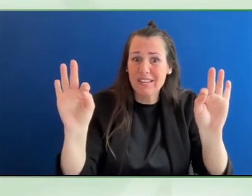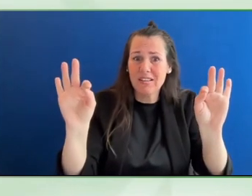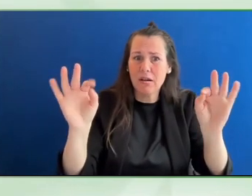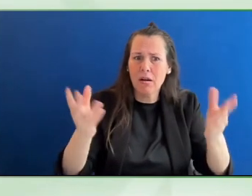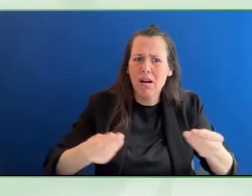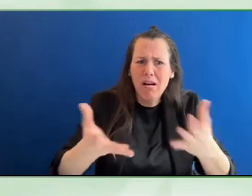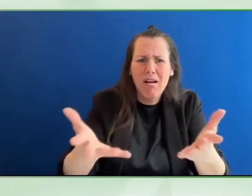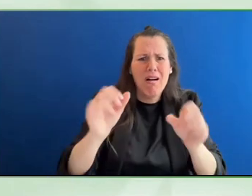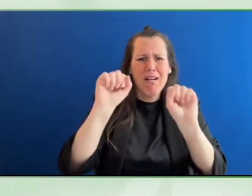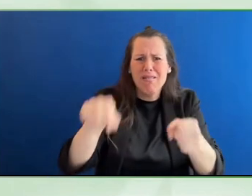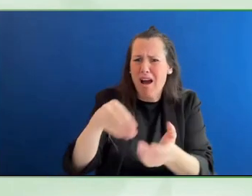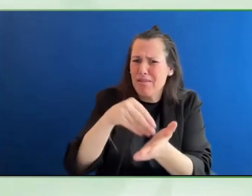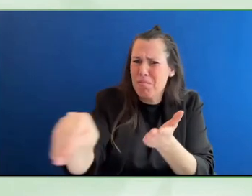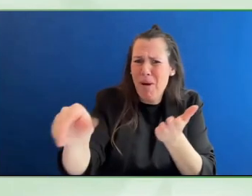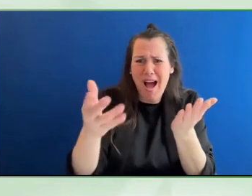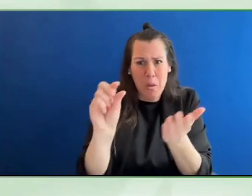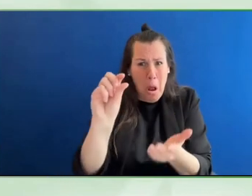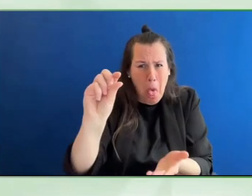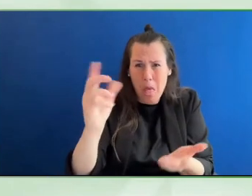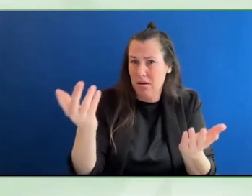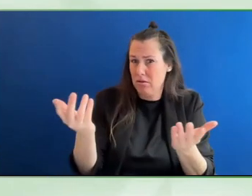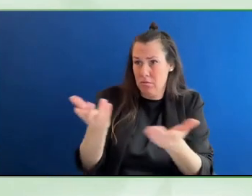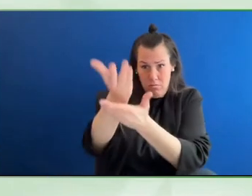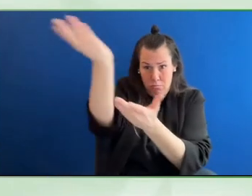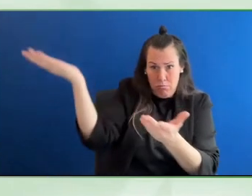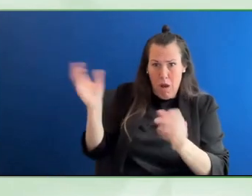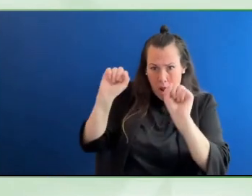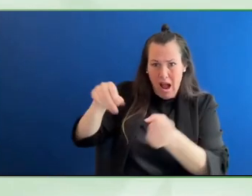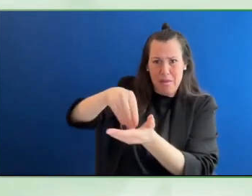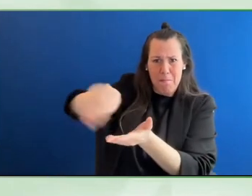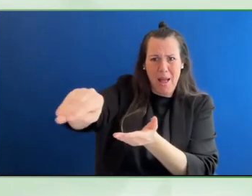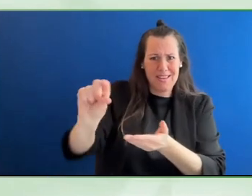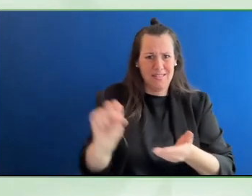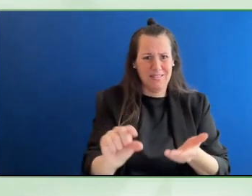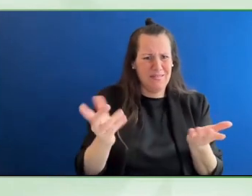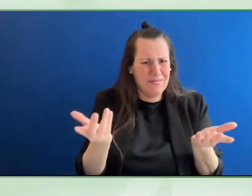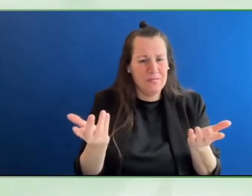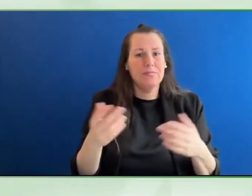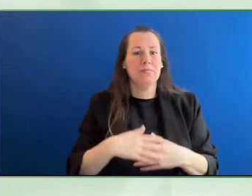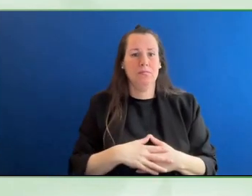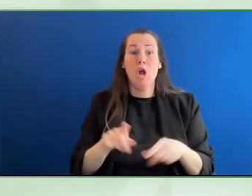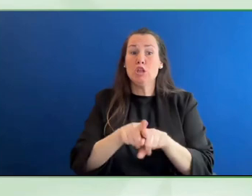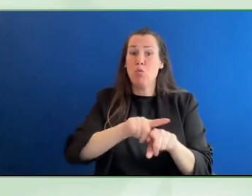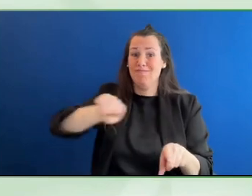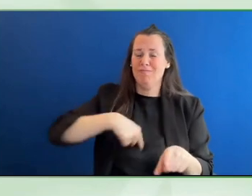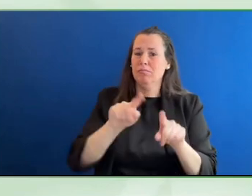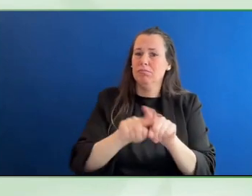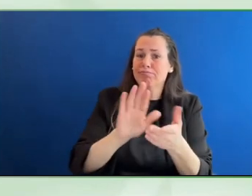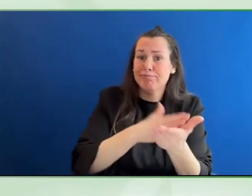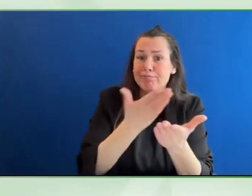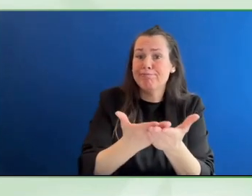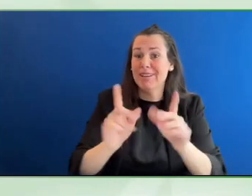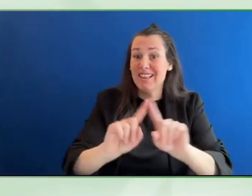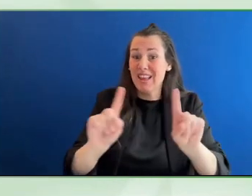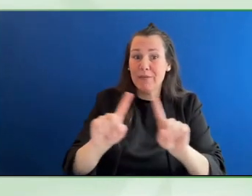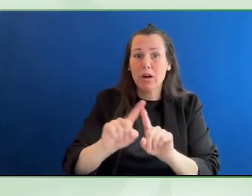language, we need to do that. So these are all things that can help. Well, I think given the very good international presentation